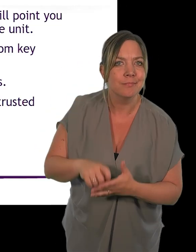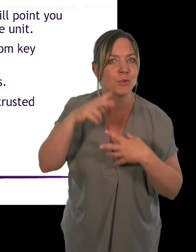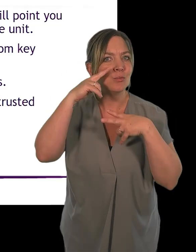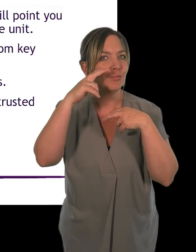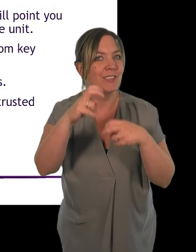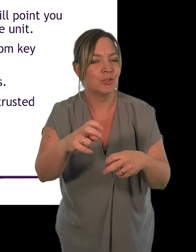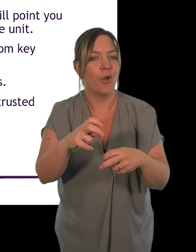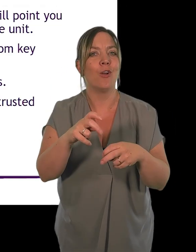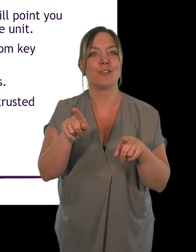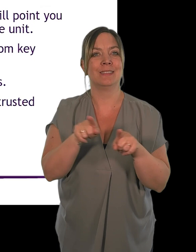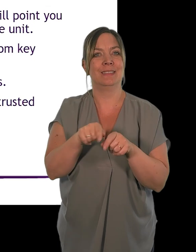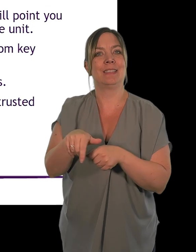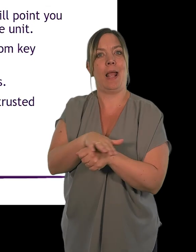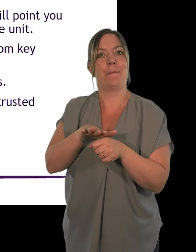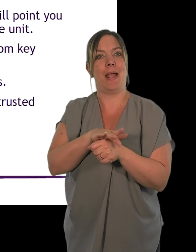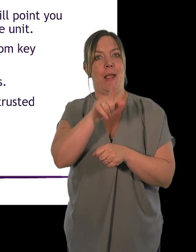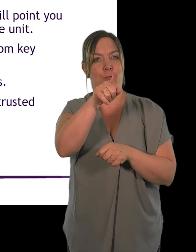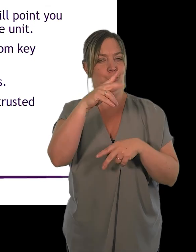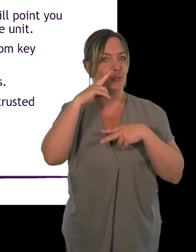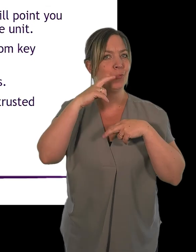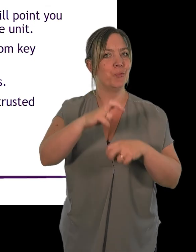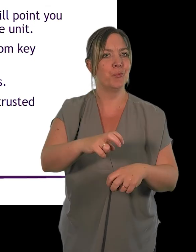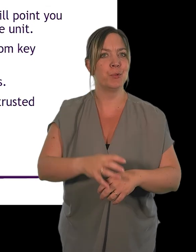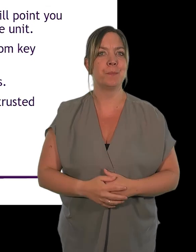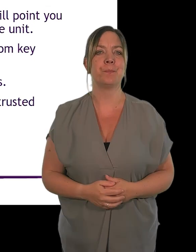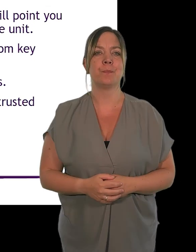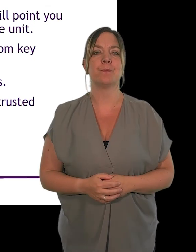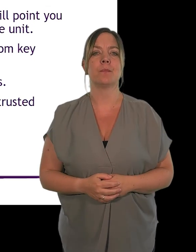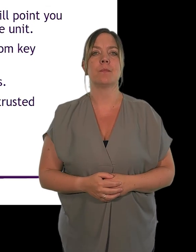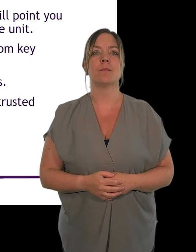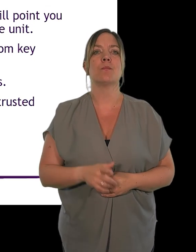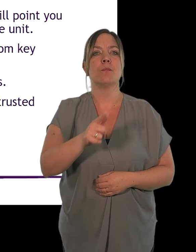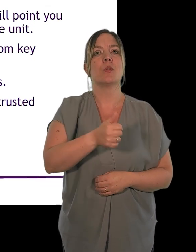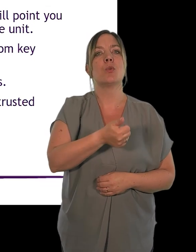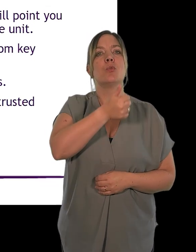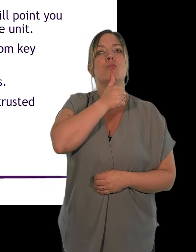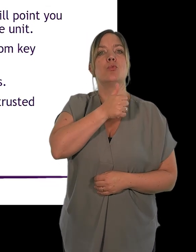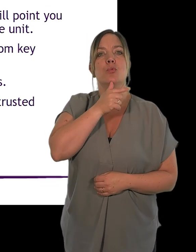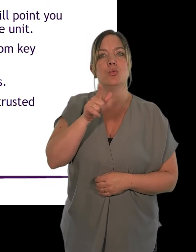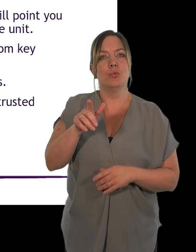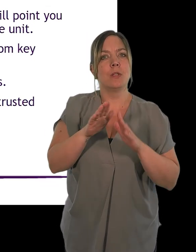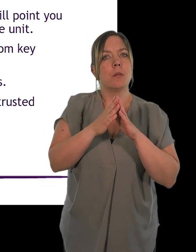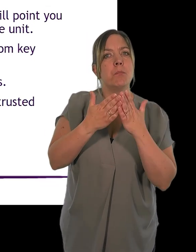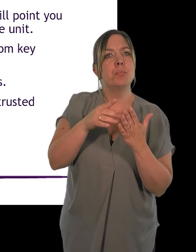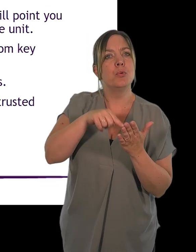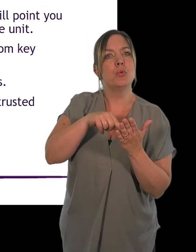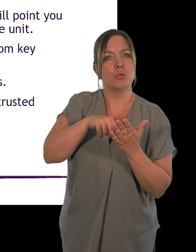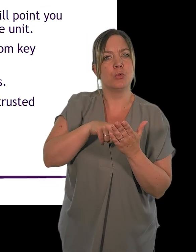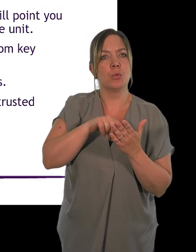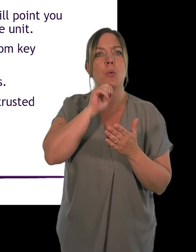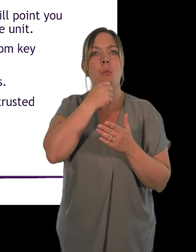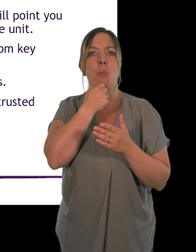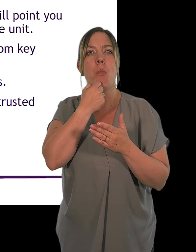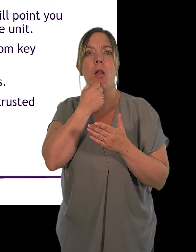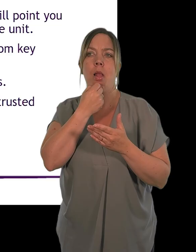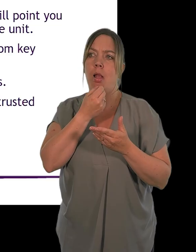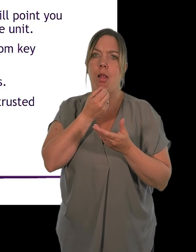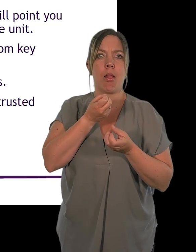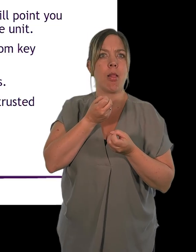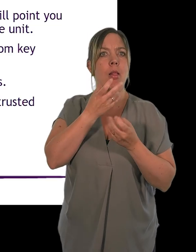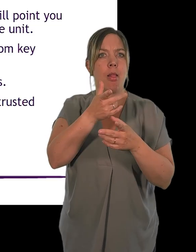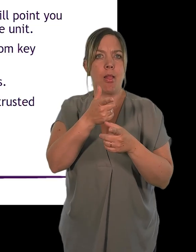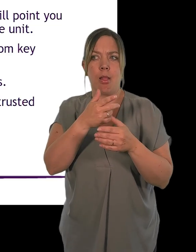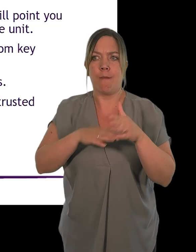you're investigating. Use key indicative textbooks as these will give you coverage of the key